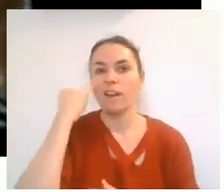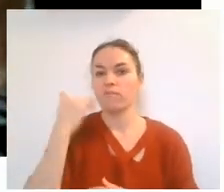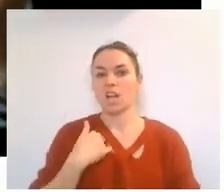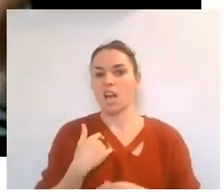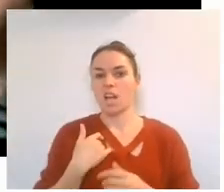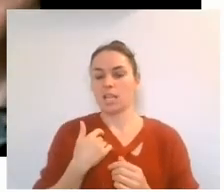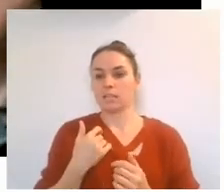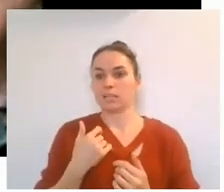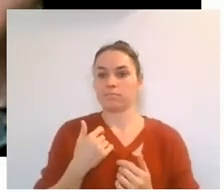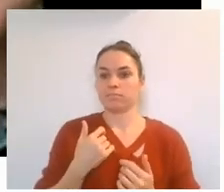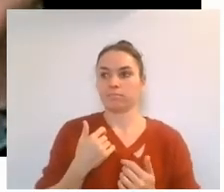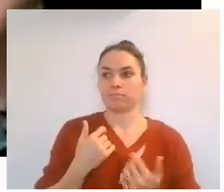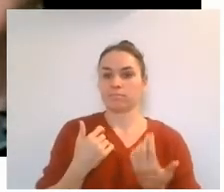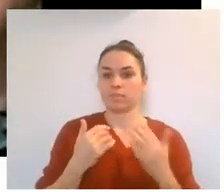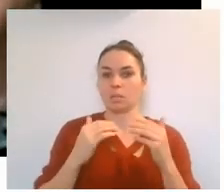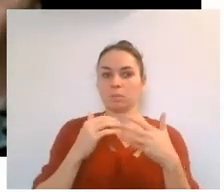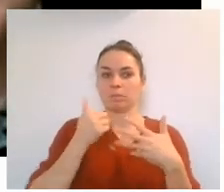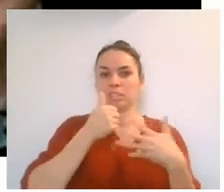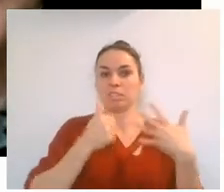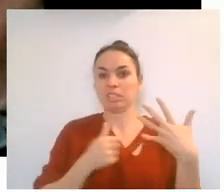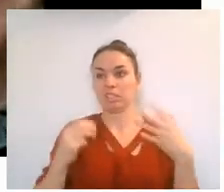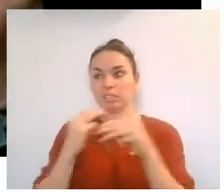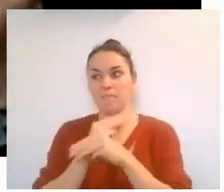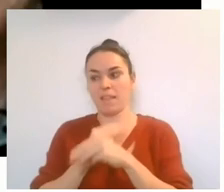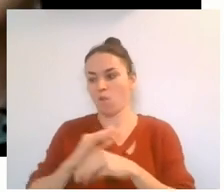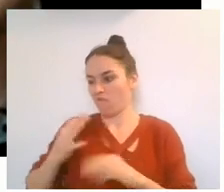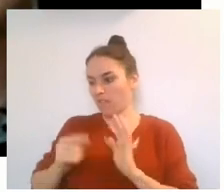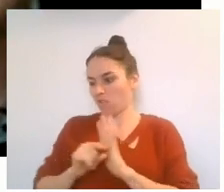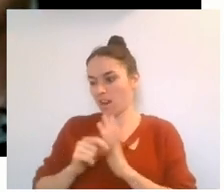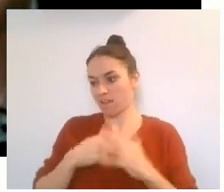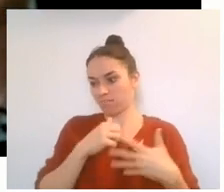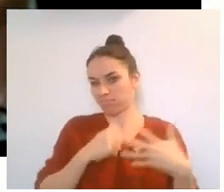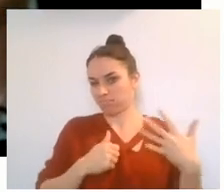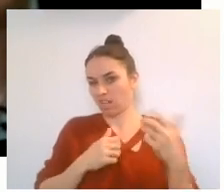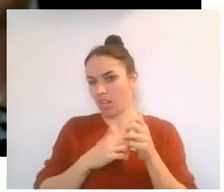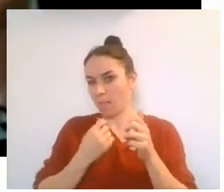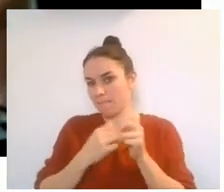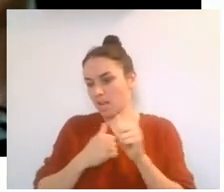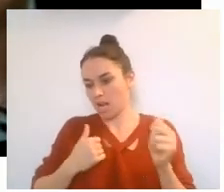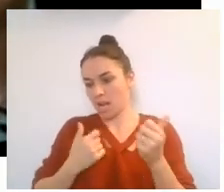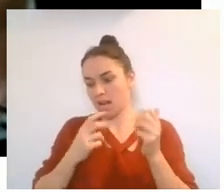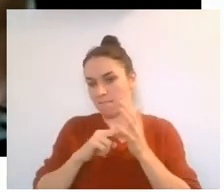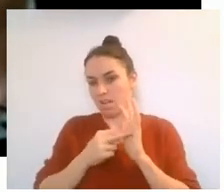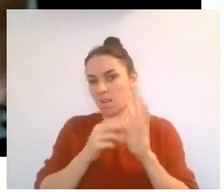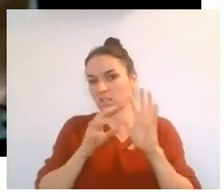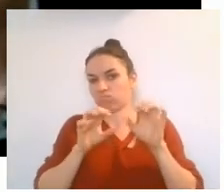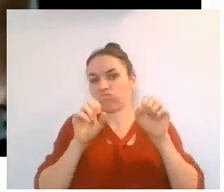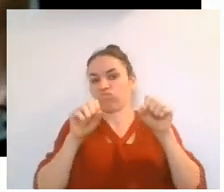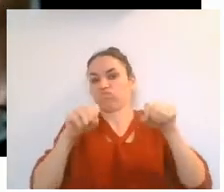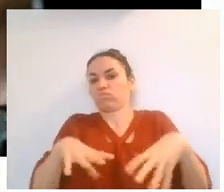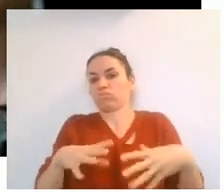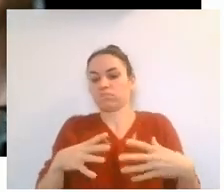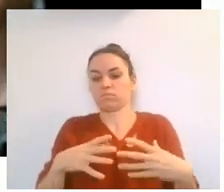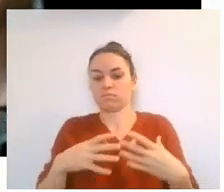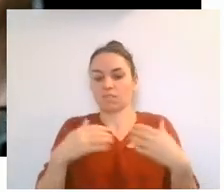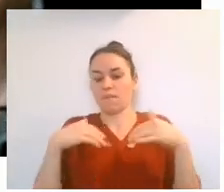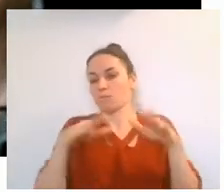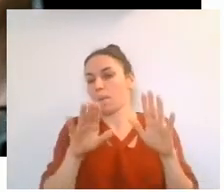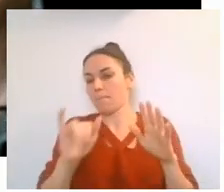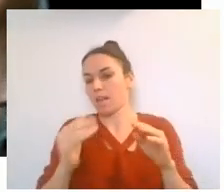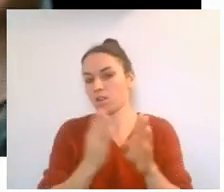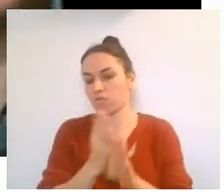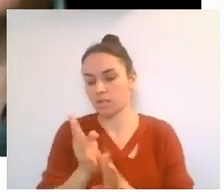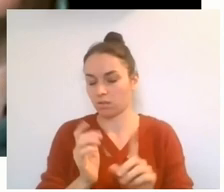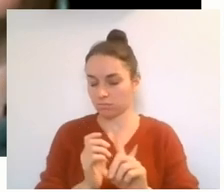you know, kiss a career like Correct. Yours goodbye. So I think that's and a one great of message. Our jobs for those of us who are in this is to